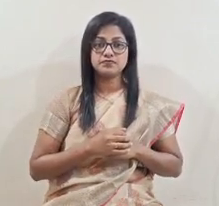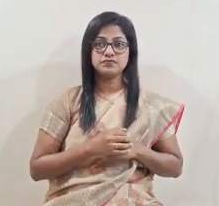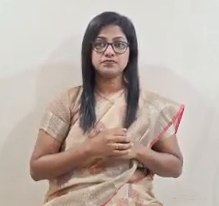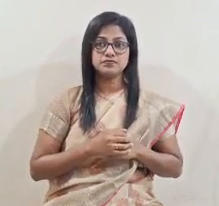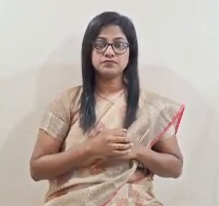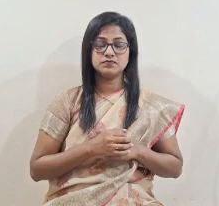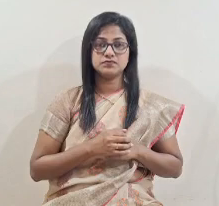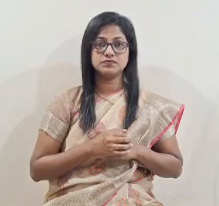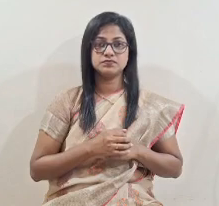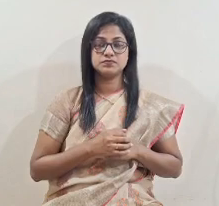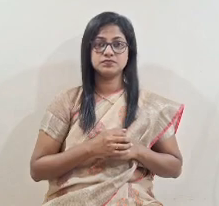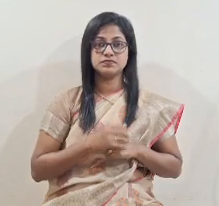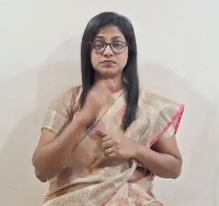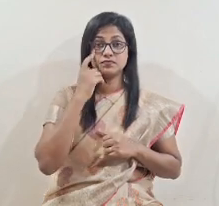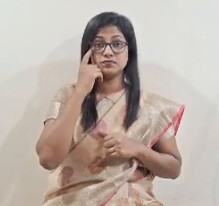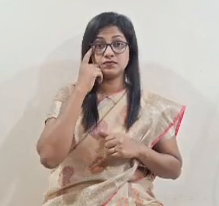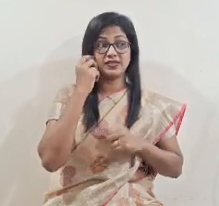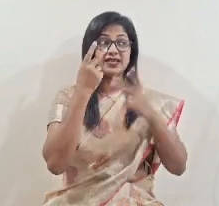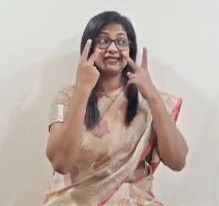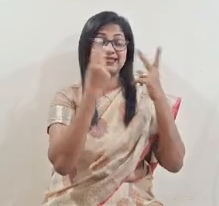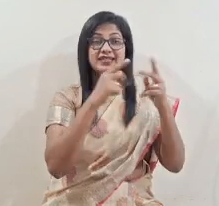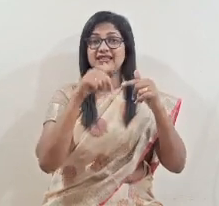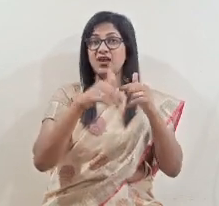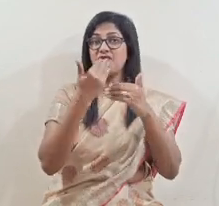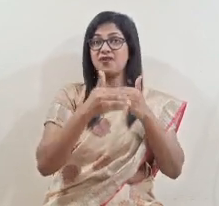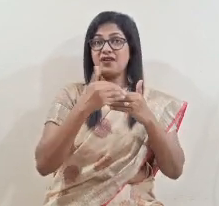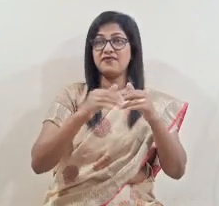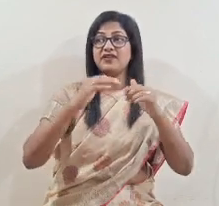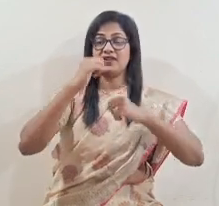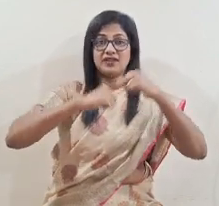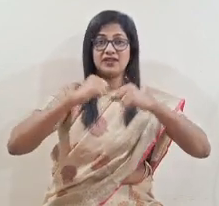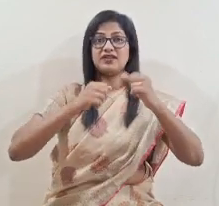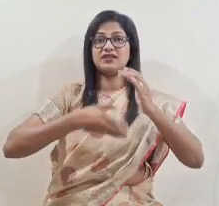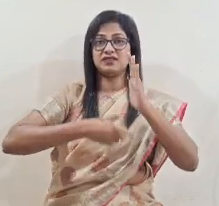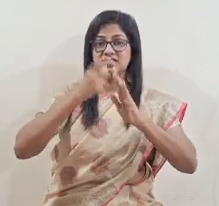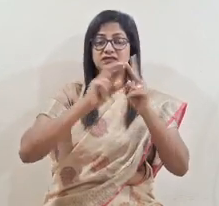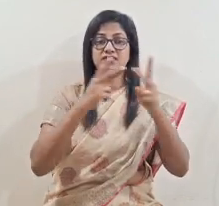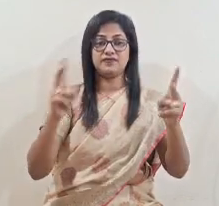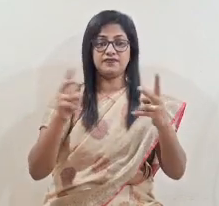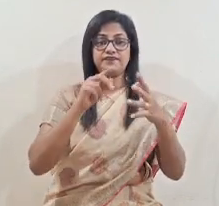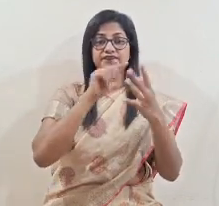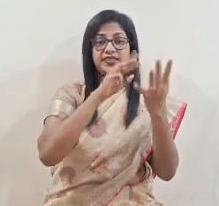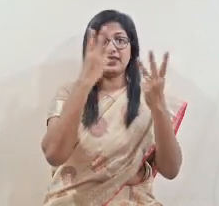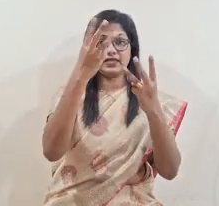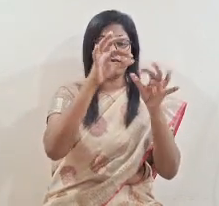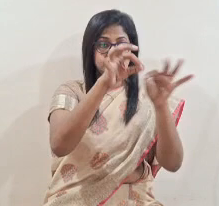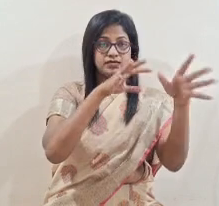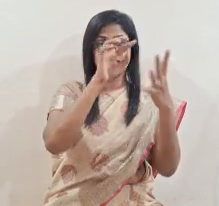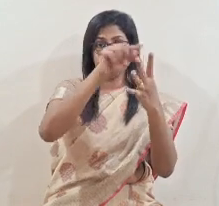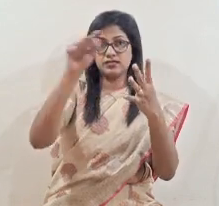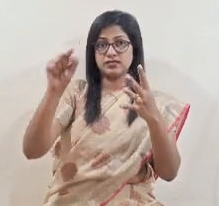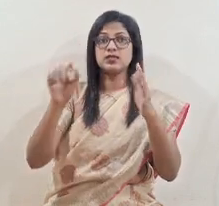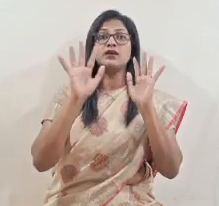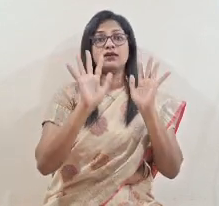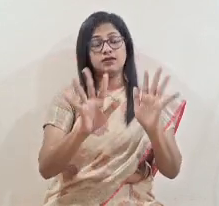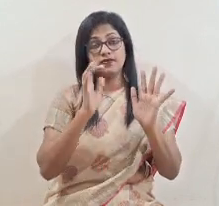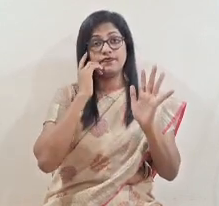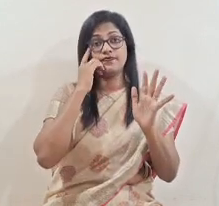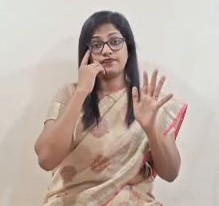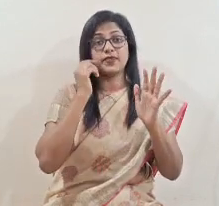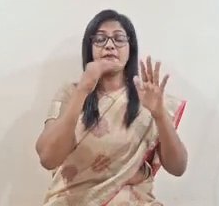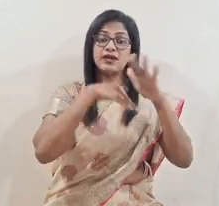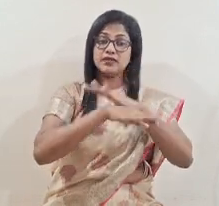So here you can see the existing condition of the infrastructure available in all the 3 cities, where mostly